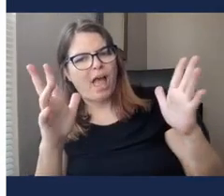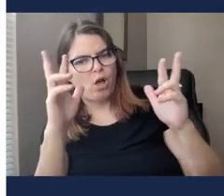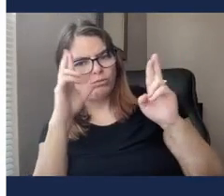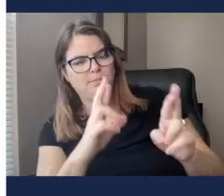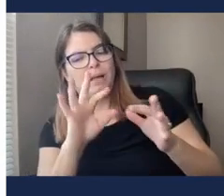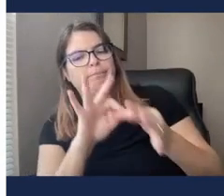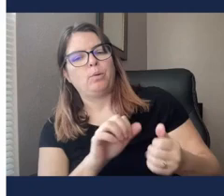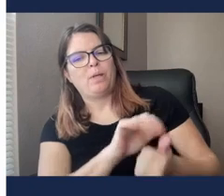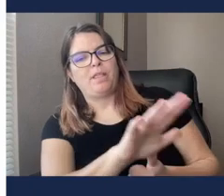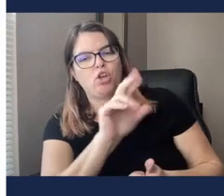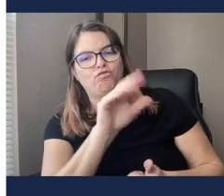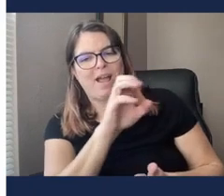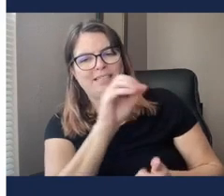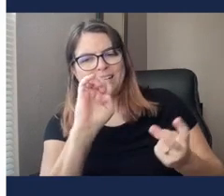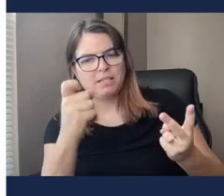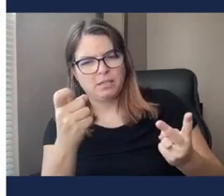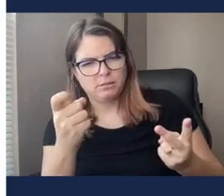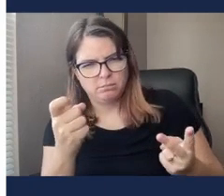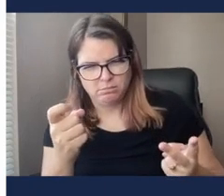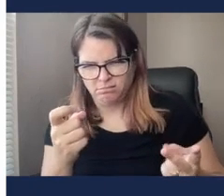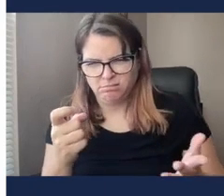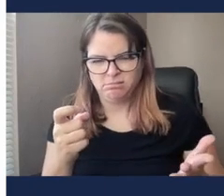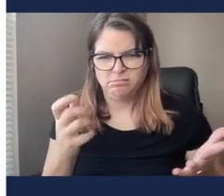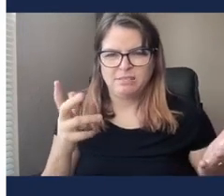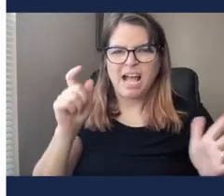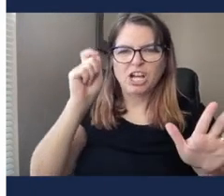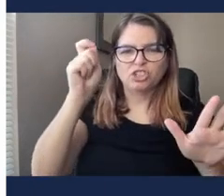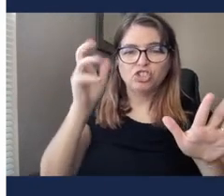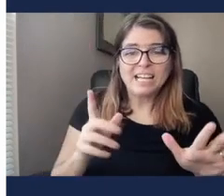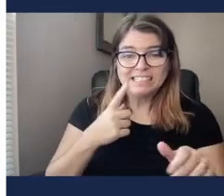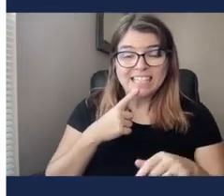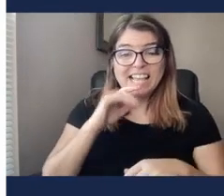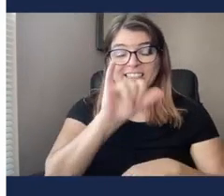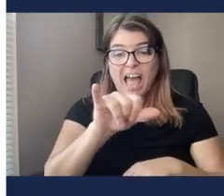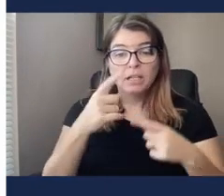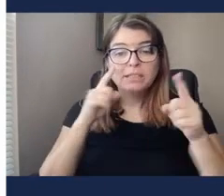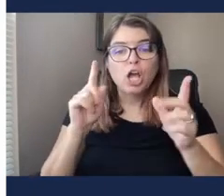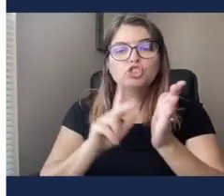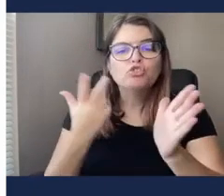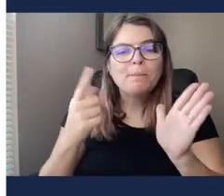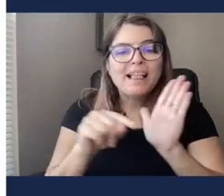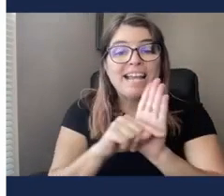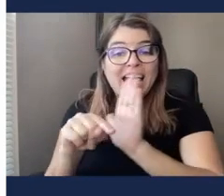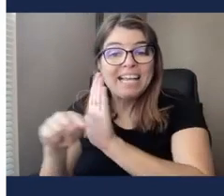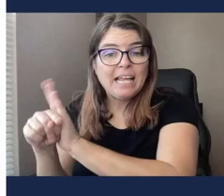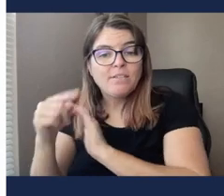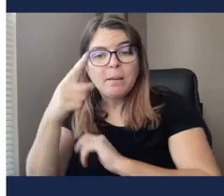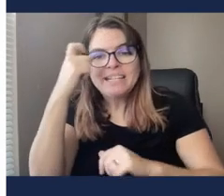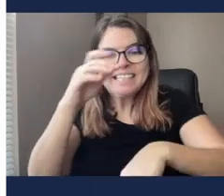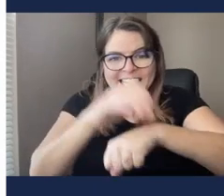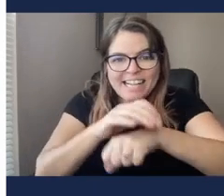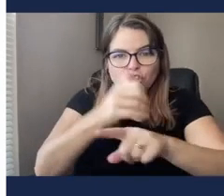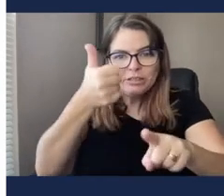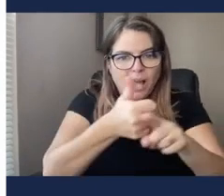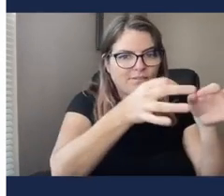sex. A judge recently said that this achieves the rare triple negative. It just doesn't make sense. So some pieces of these,